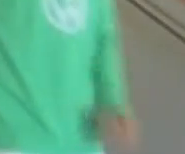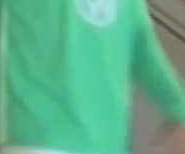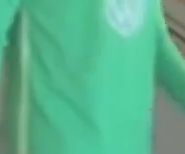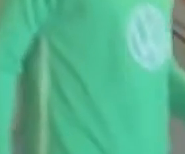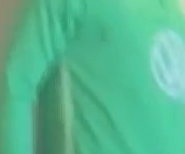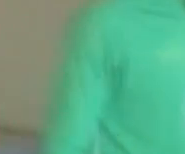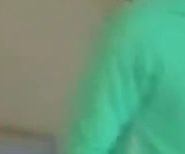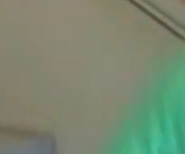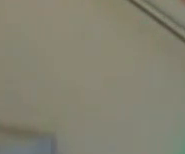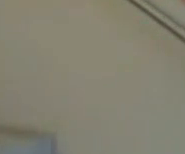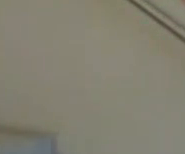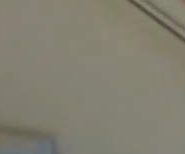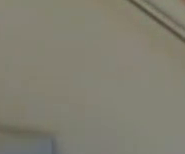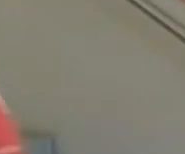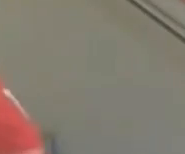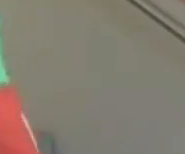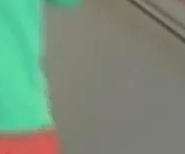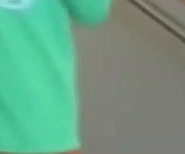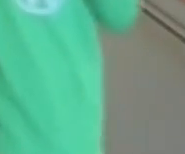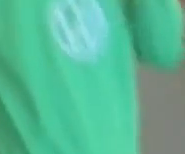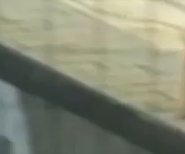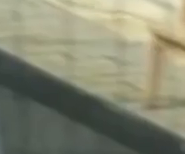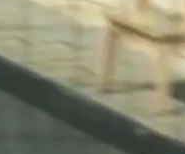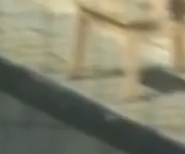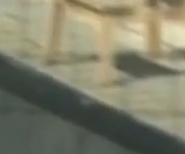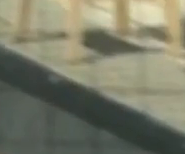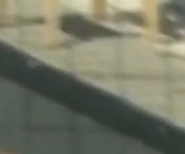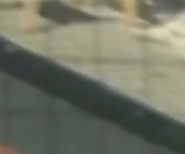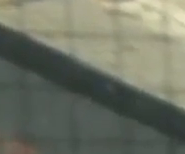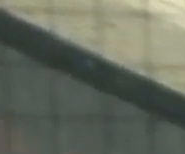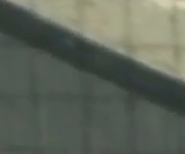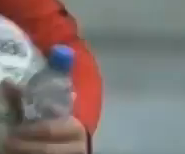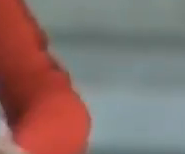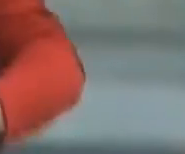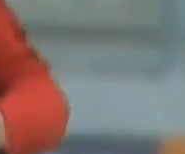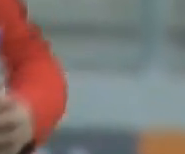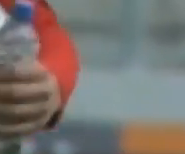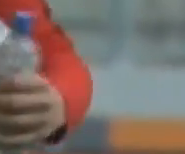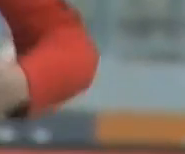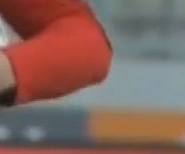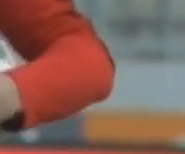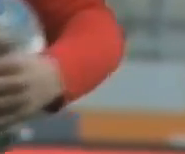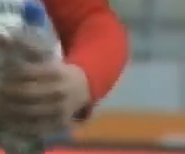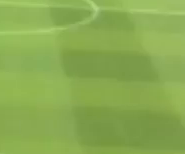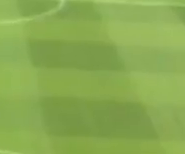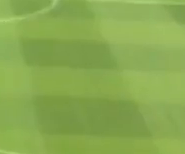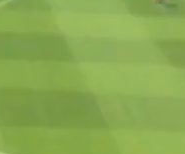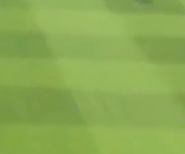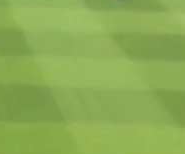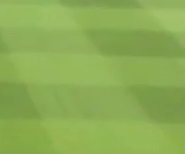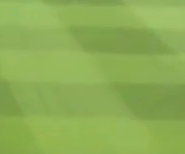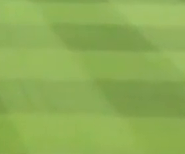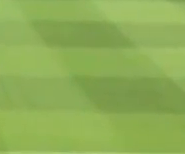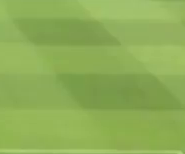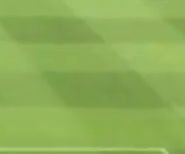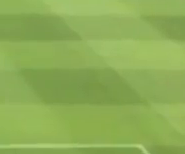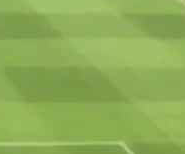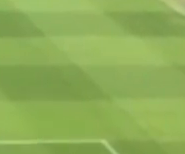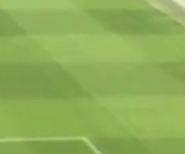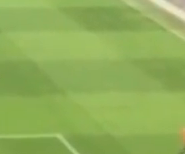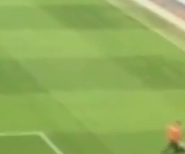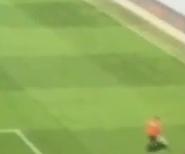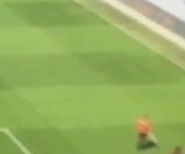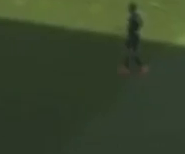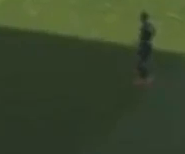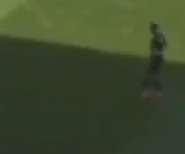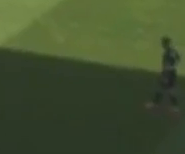Martin Schmidt. The first steps back to normalcy for the soccer-starved. But normal life is still a far-off